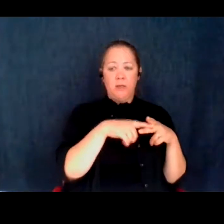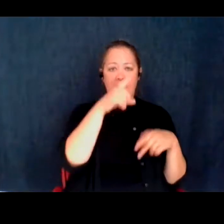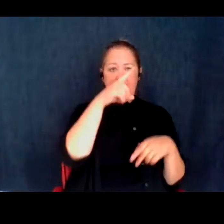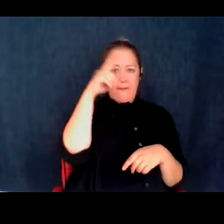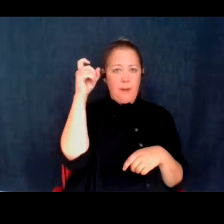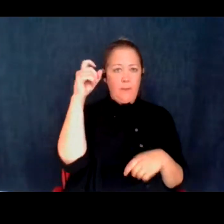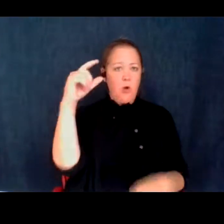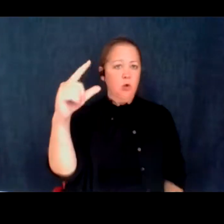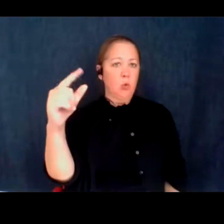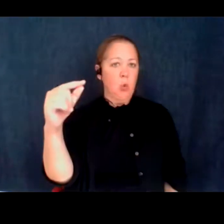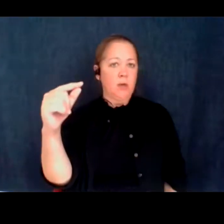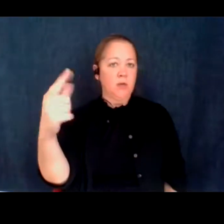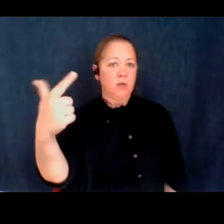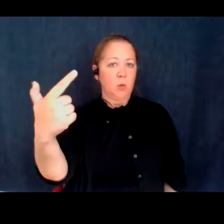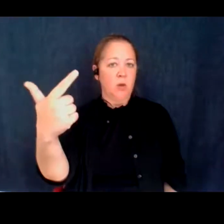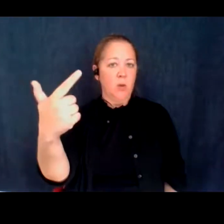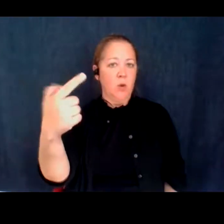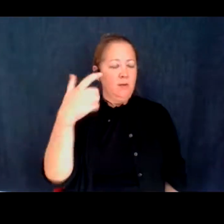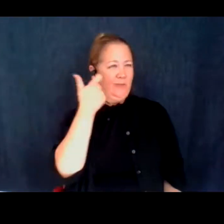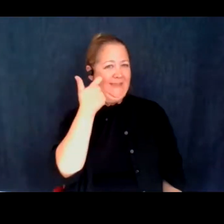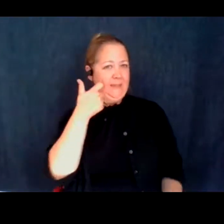program for alumni with disabilities.